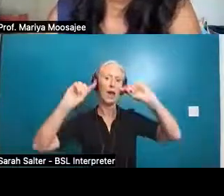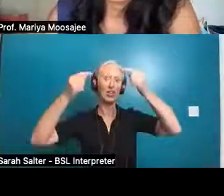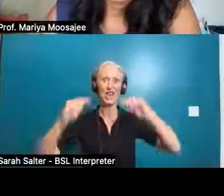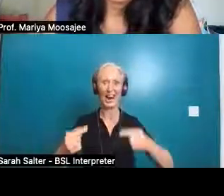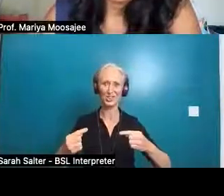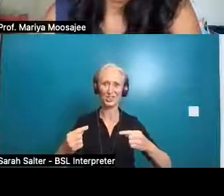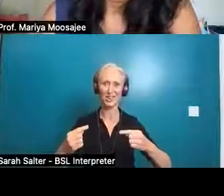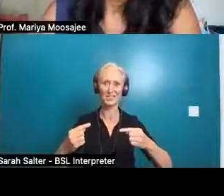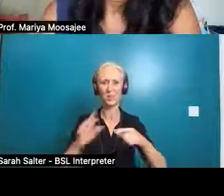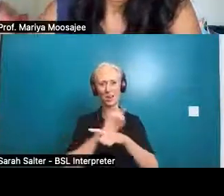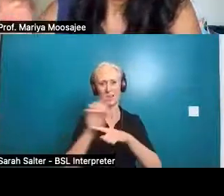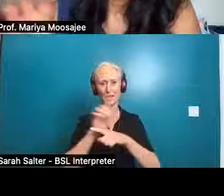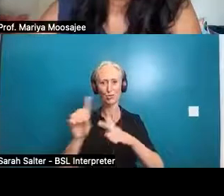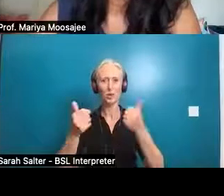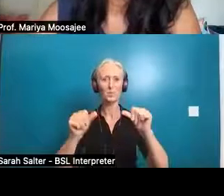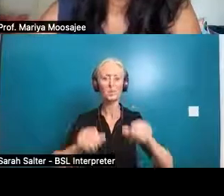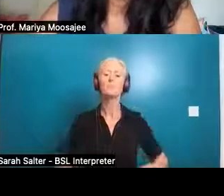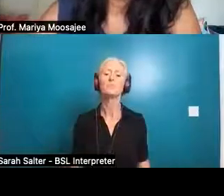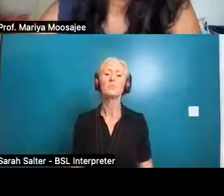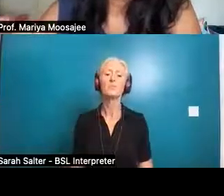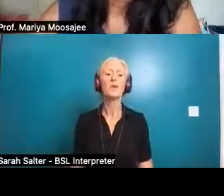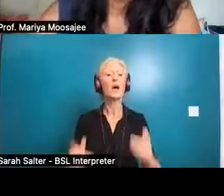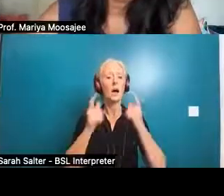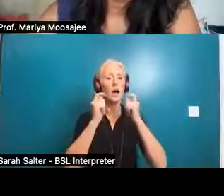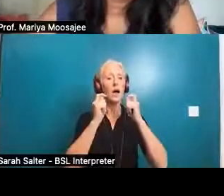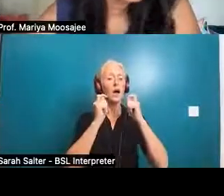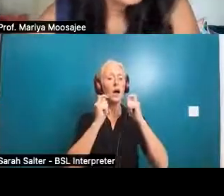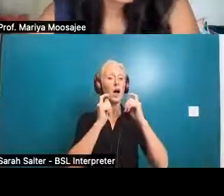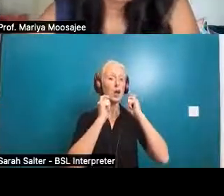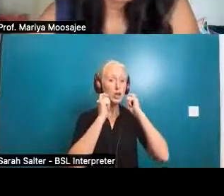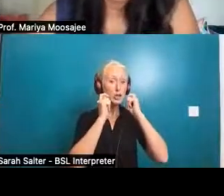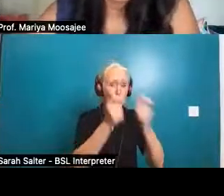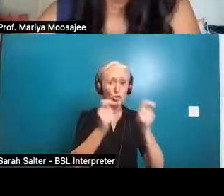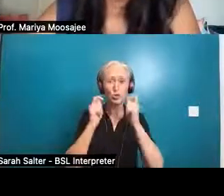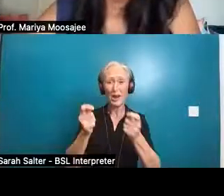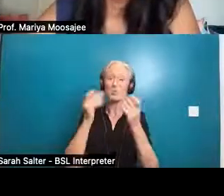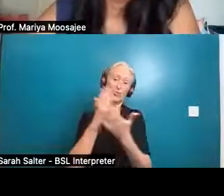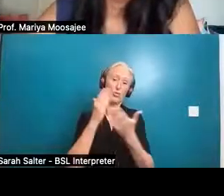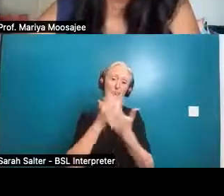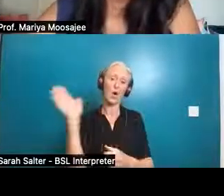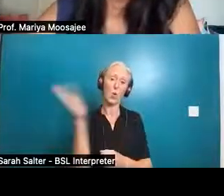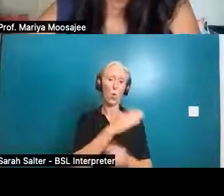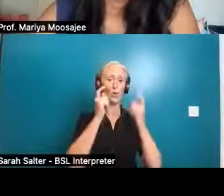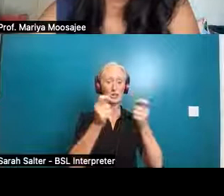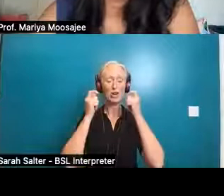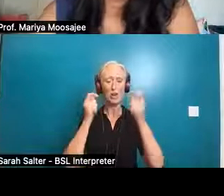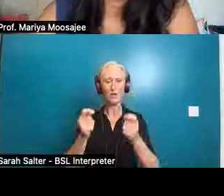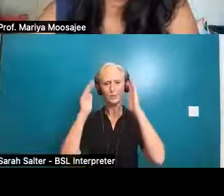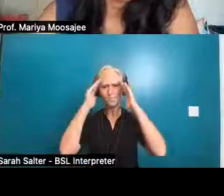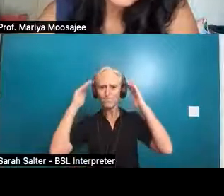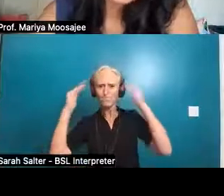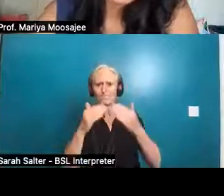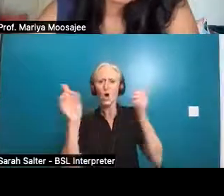course. And most of the treatments that I'm going to focus on, well, all of them today, are very much focused on